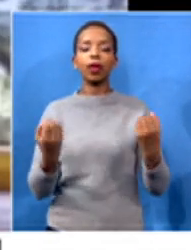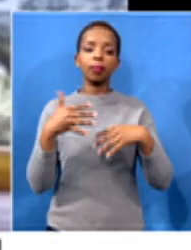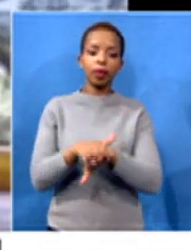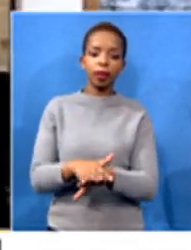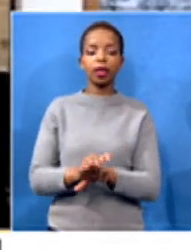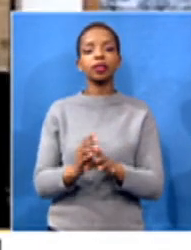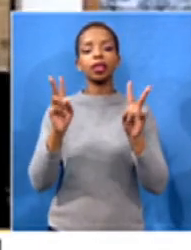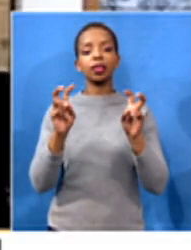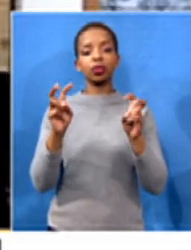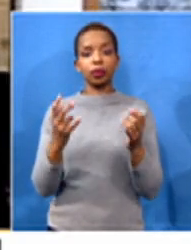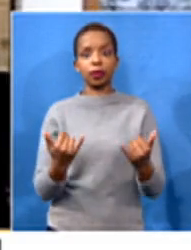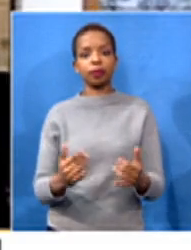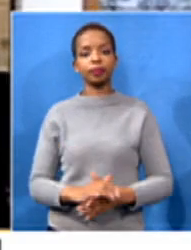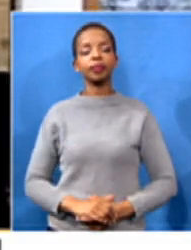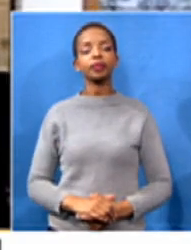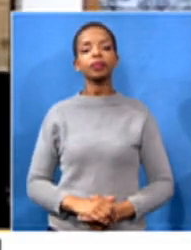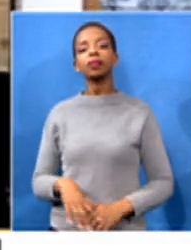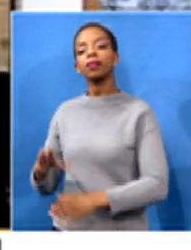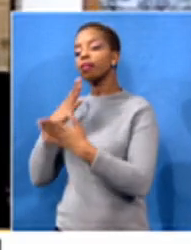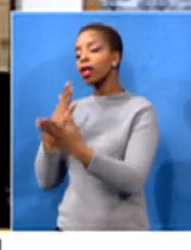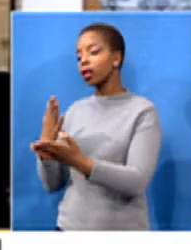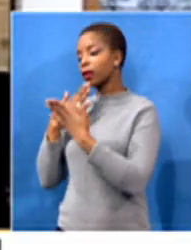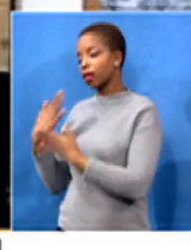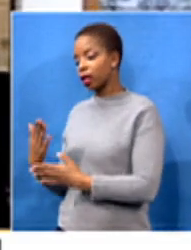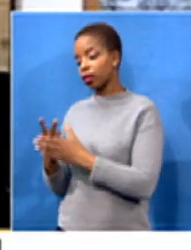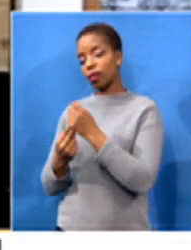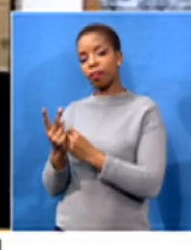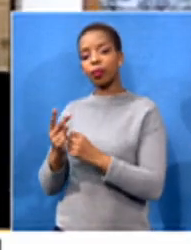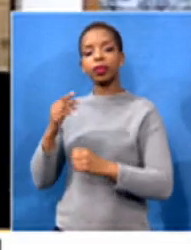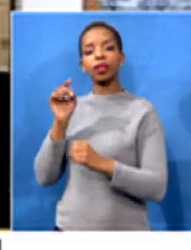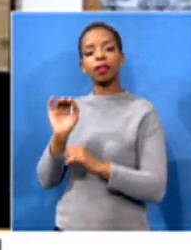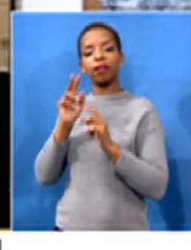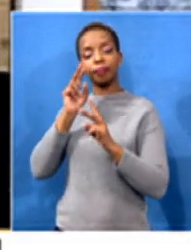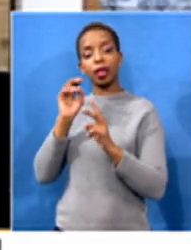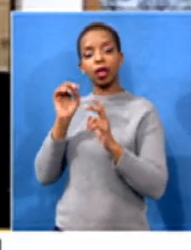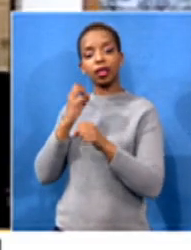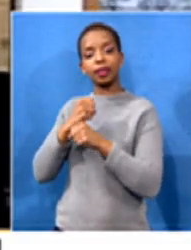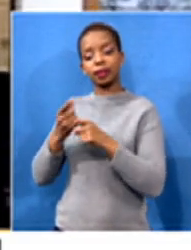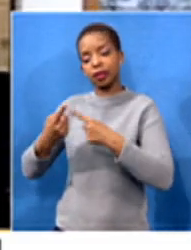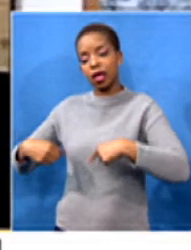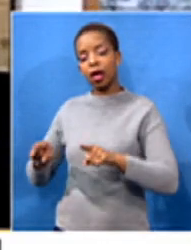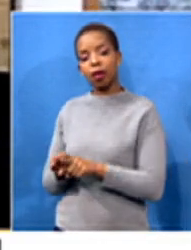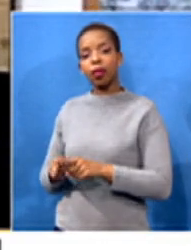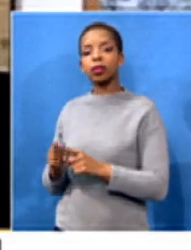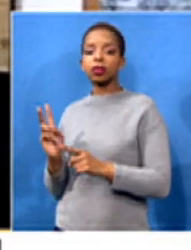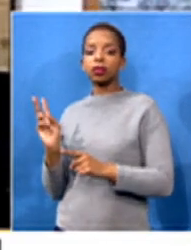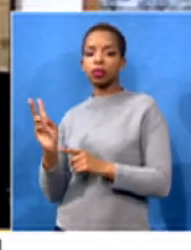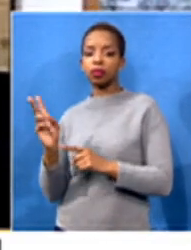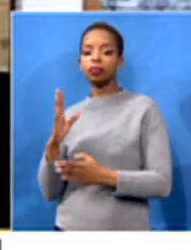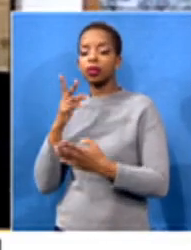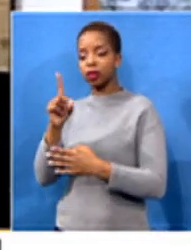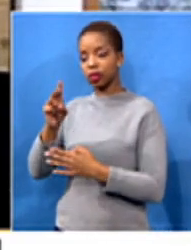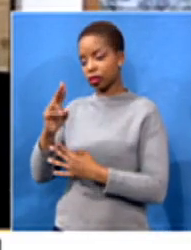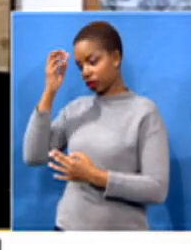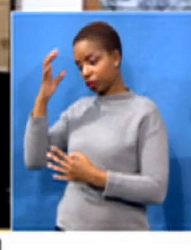systems. Well, thank you so much to both our guests, Dr. Miriam Altman from the National Planning Commission and Professor Labby